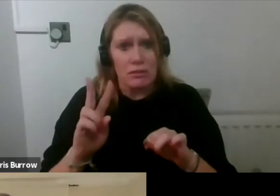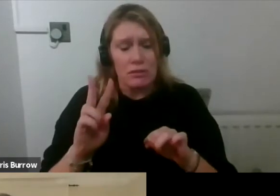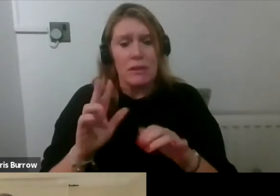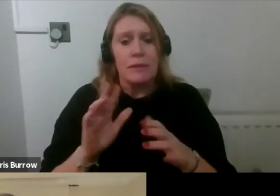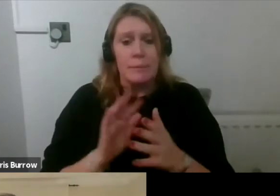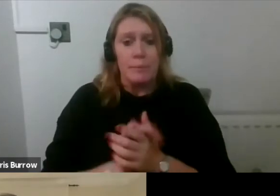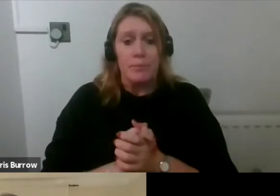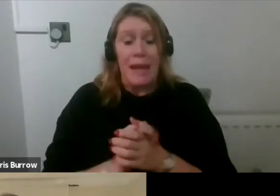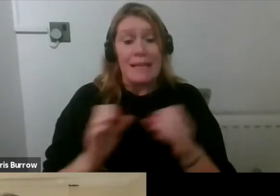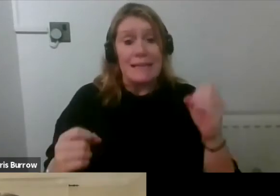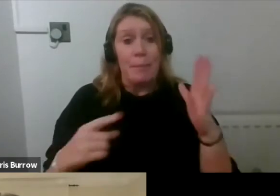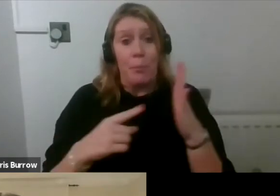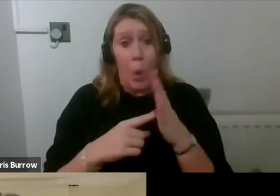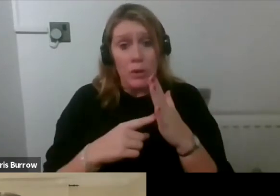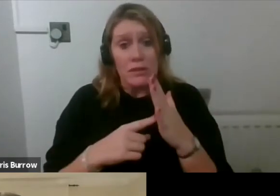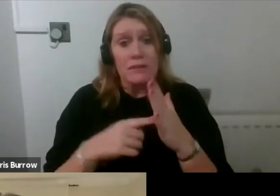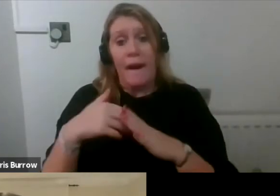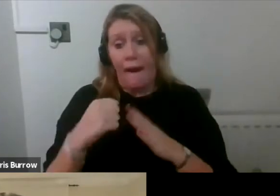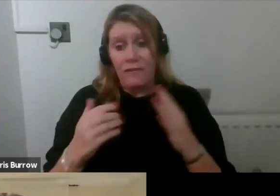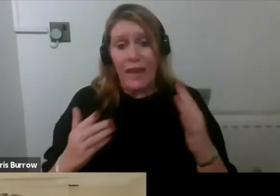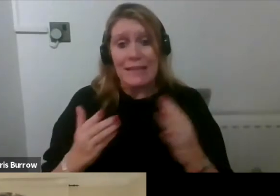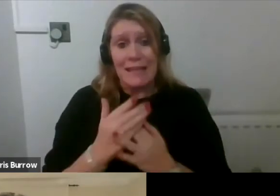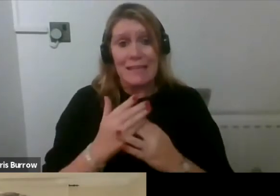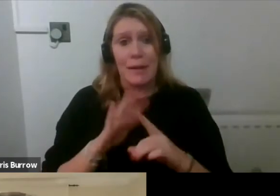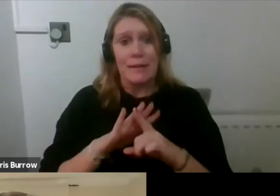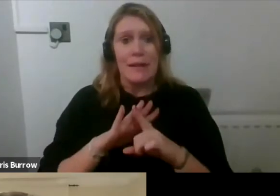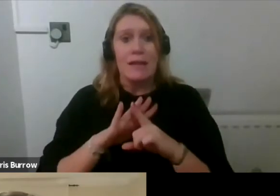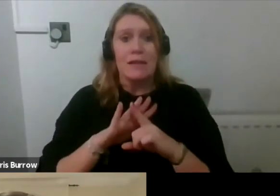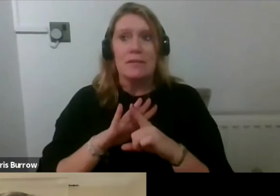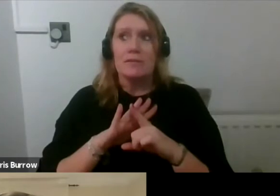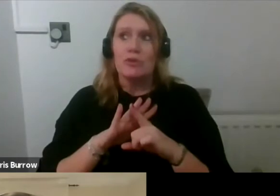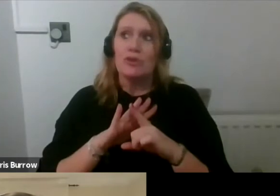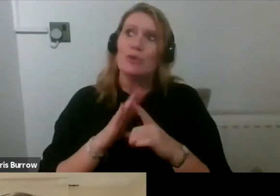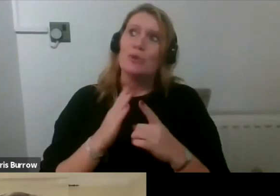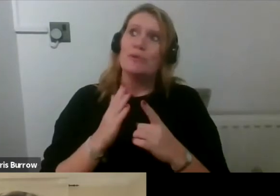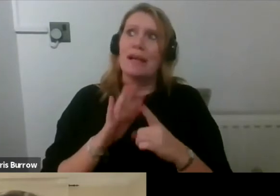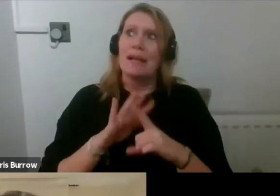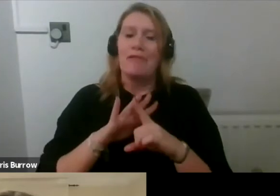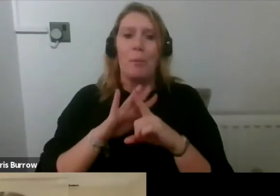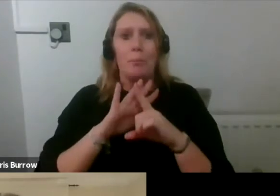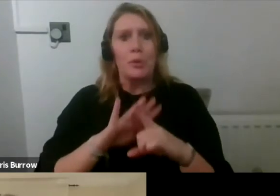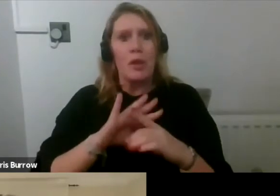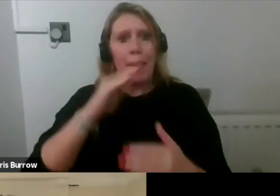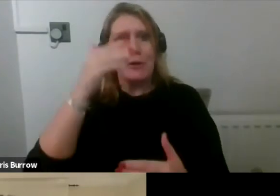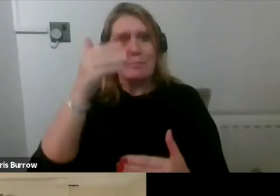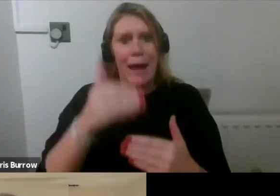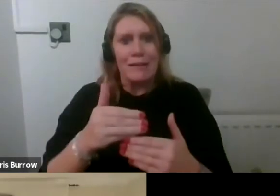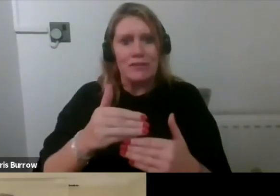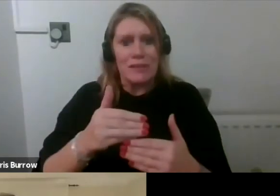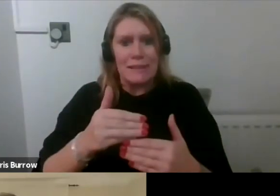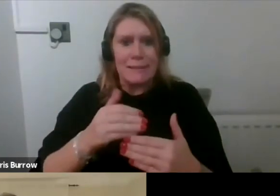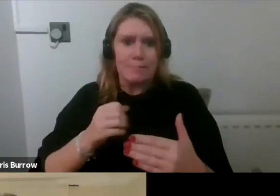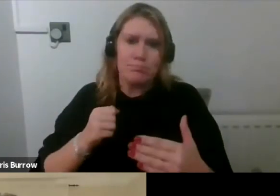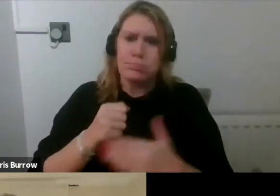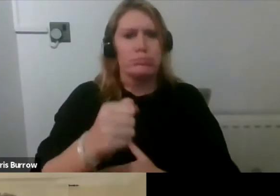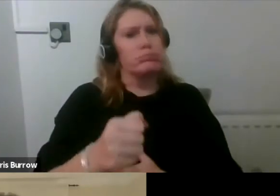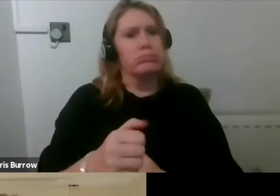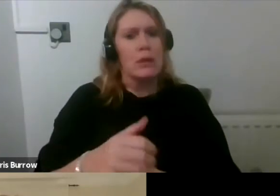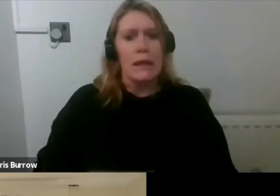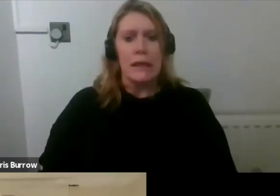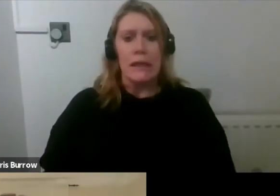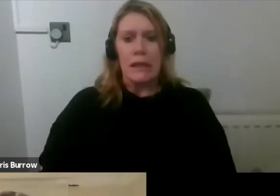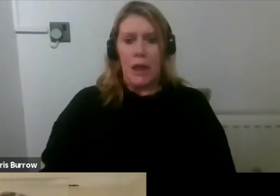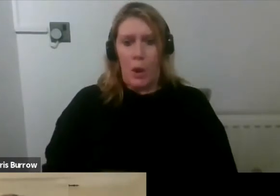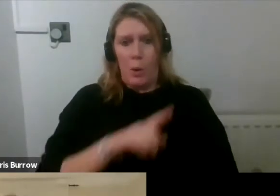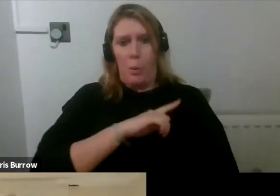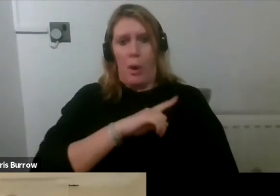important to do this stuff because and to push the boundaries a little bit. Otherwise, most people will not engage with it. So you're creating a shop